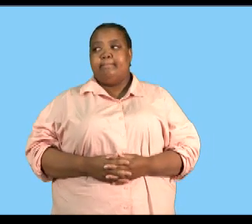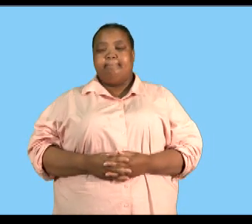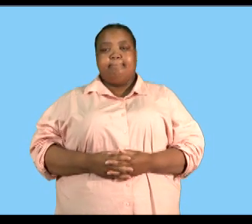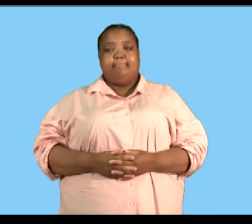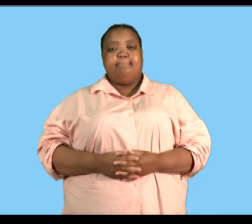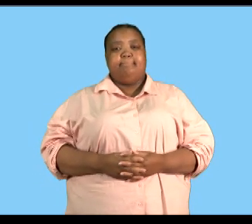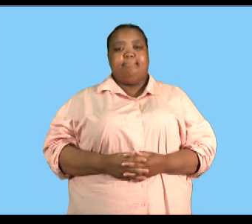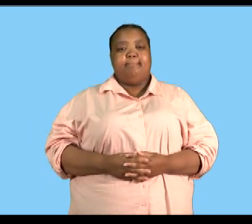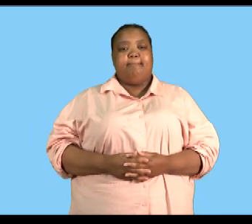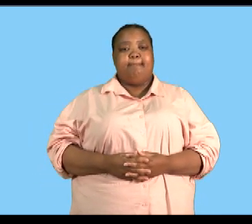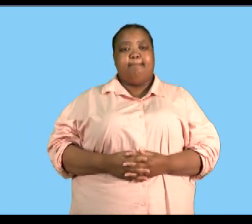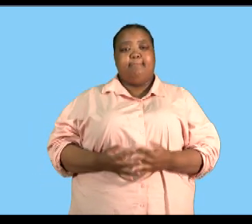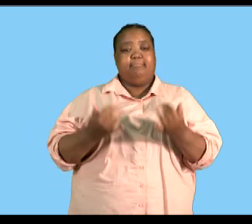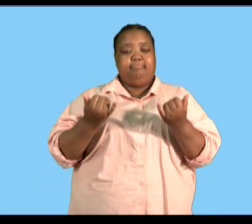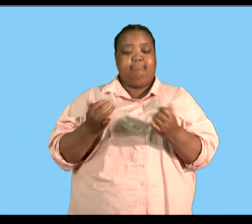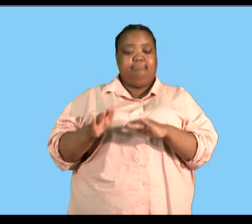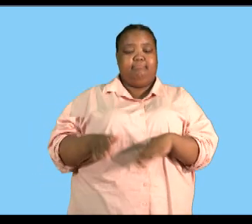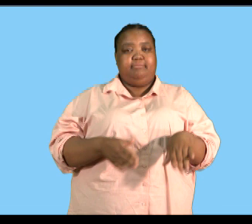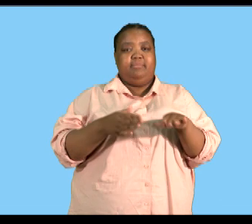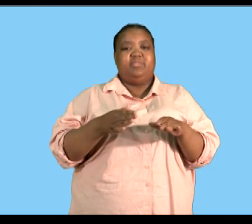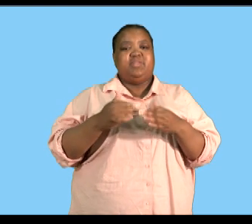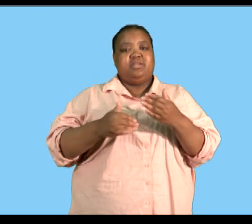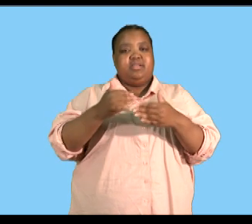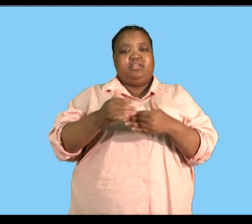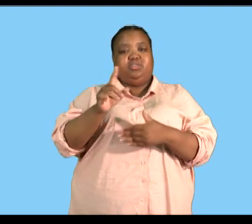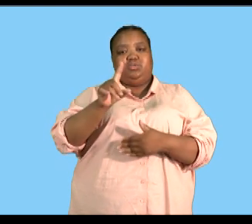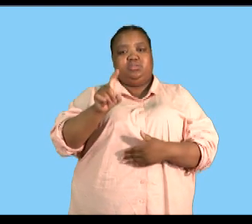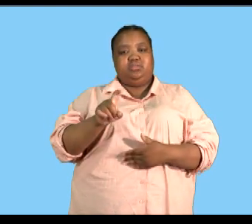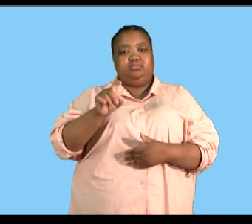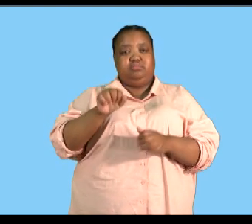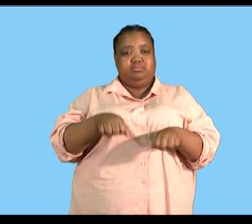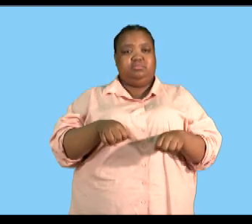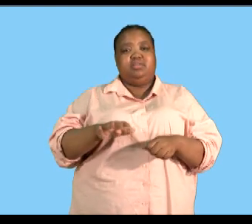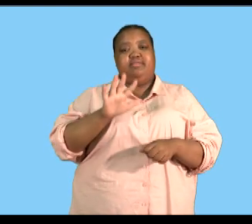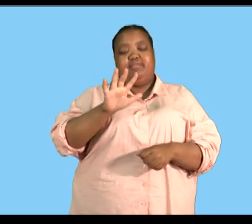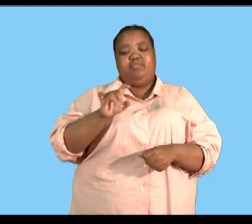Right, now we look at the next question.